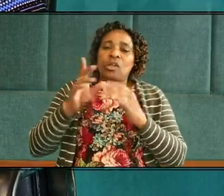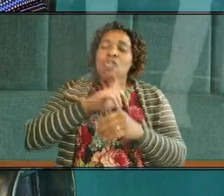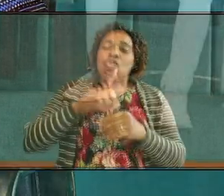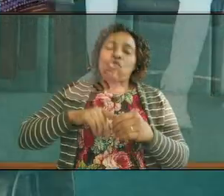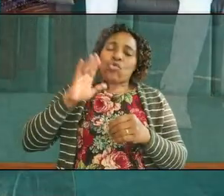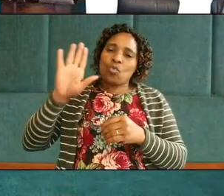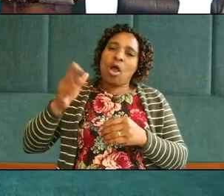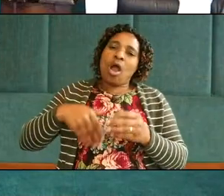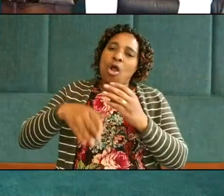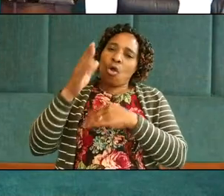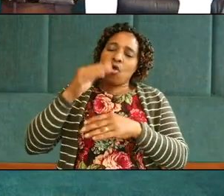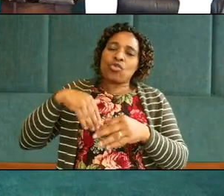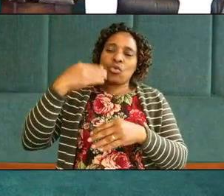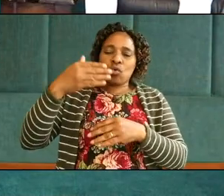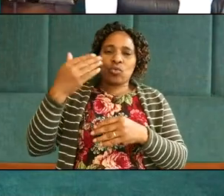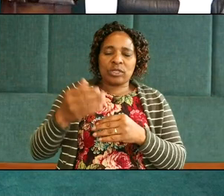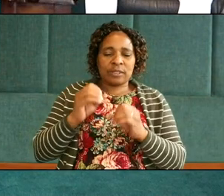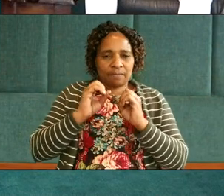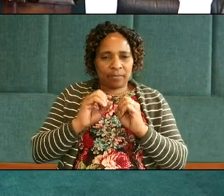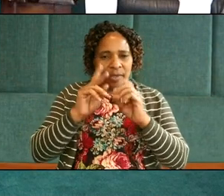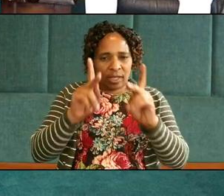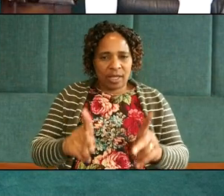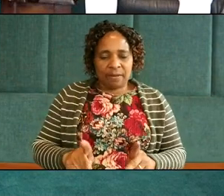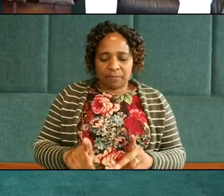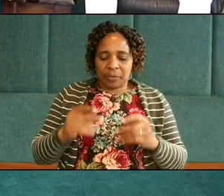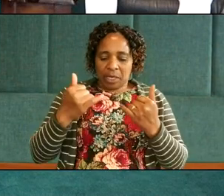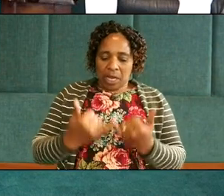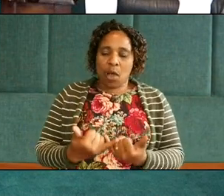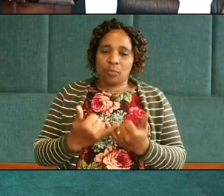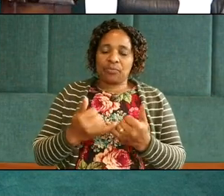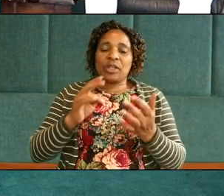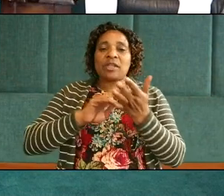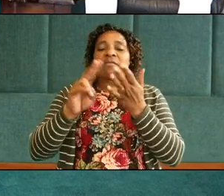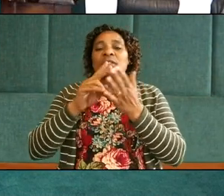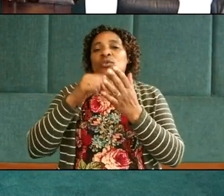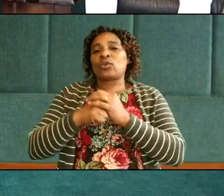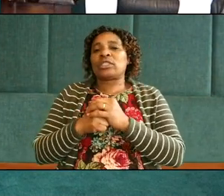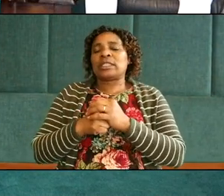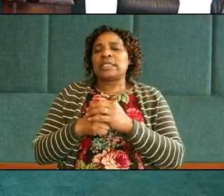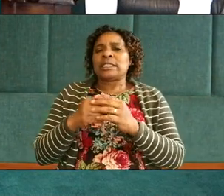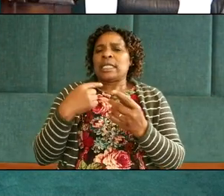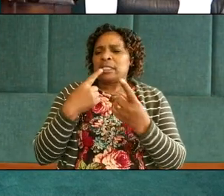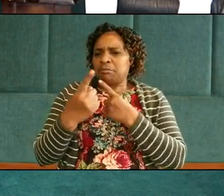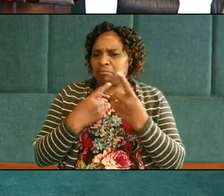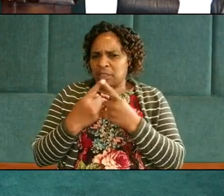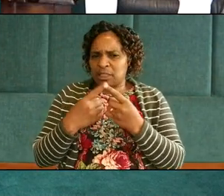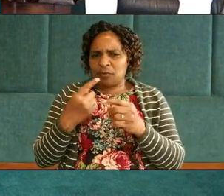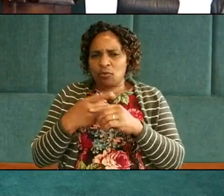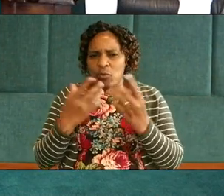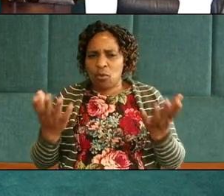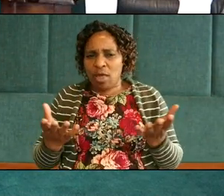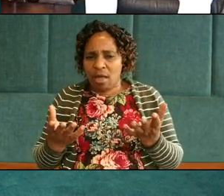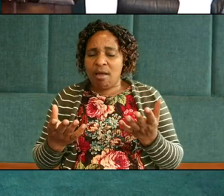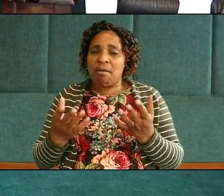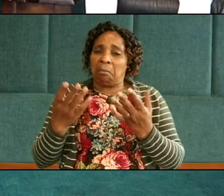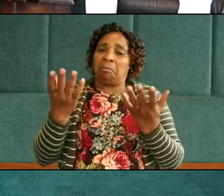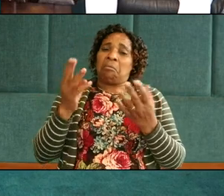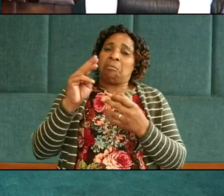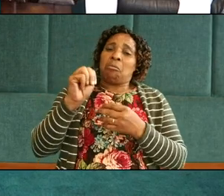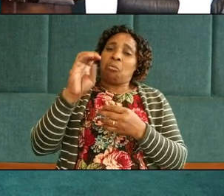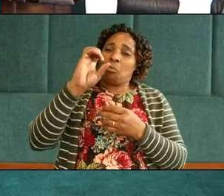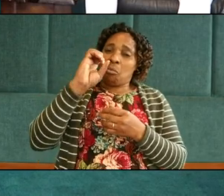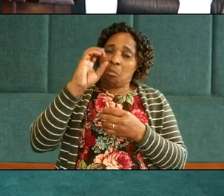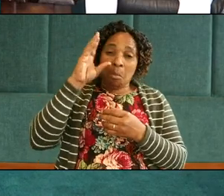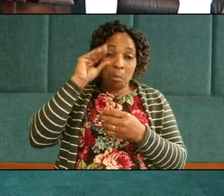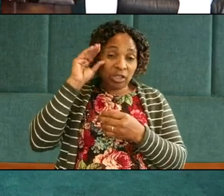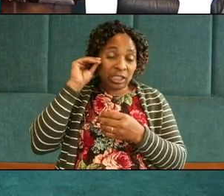always." And so the key text, ladies and gentlemen, is actually a speech from Moses, right? And here, Moses